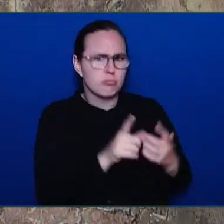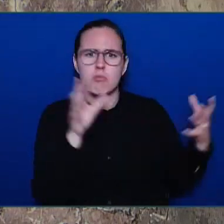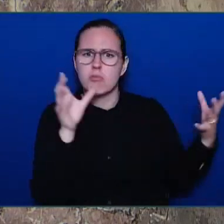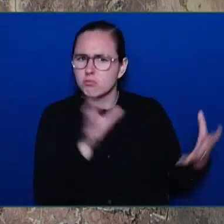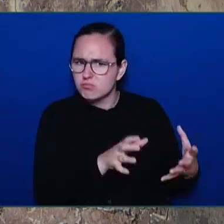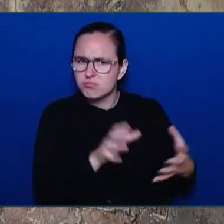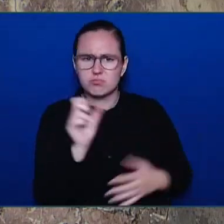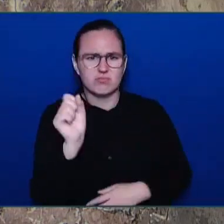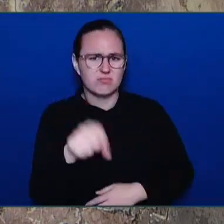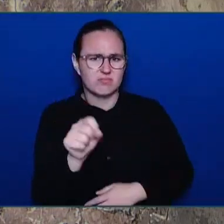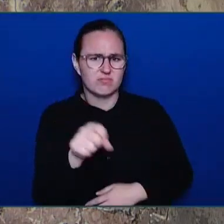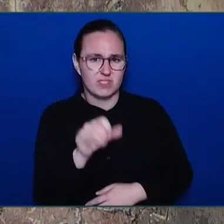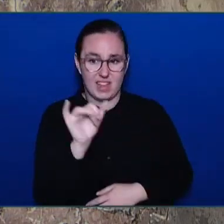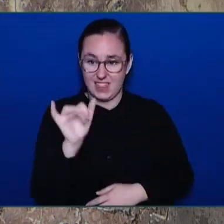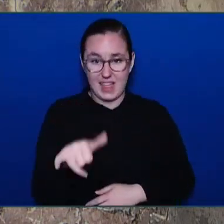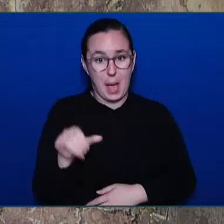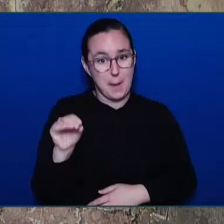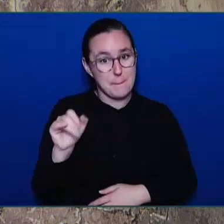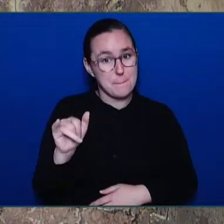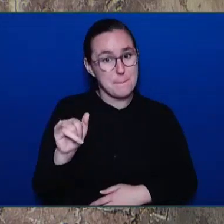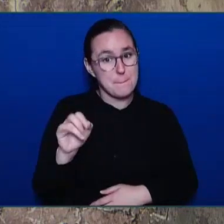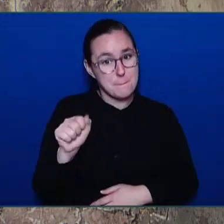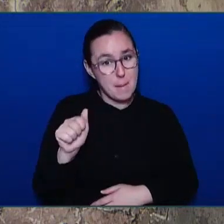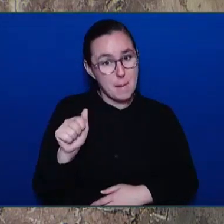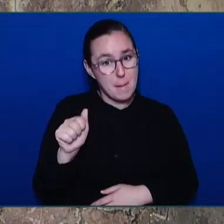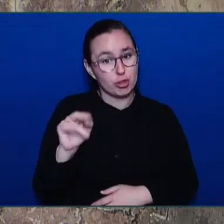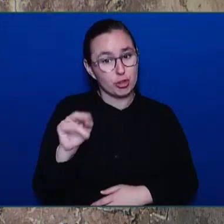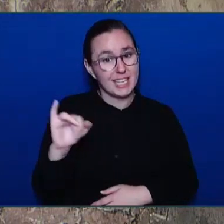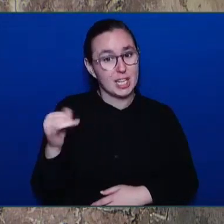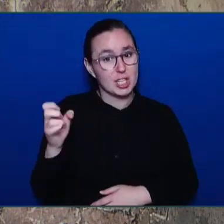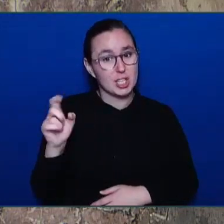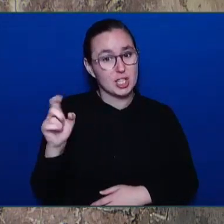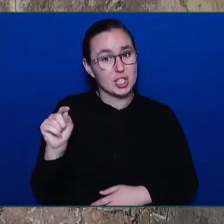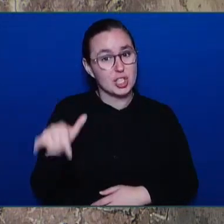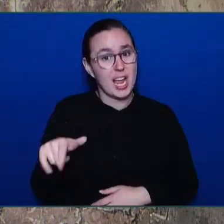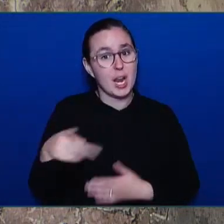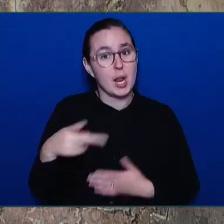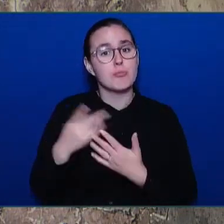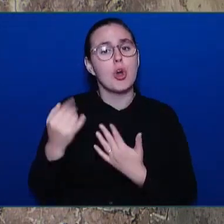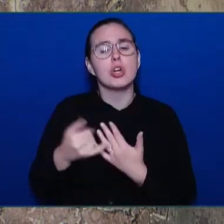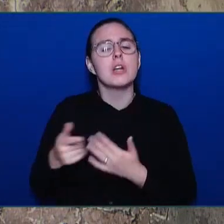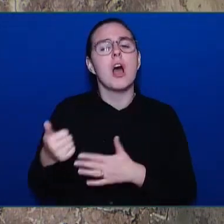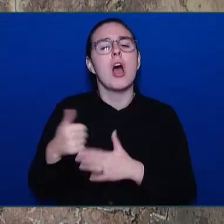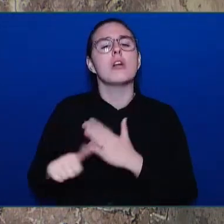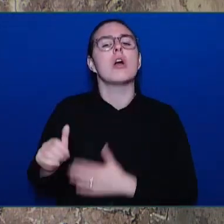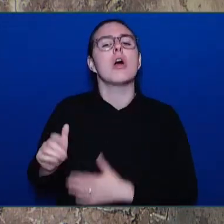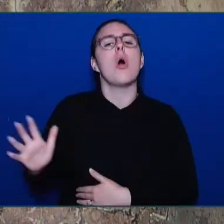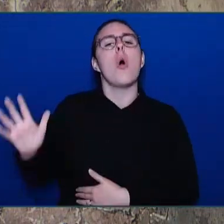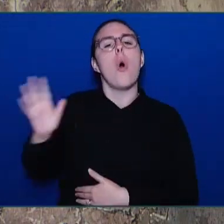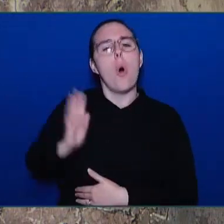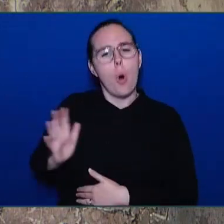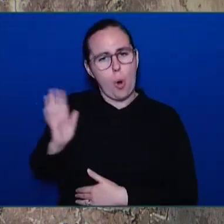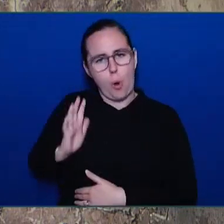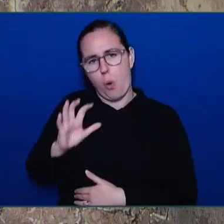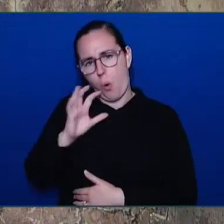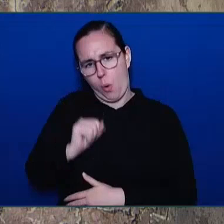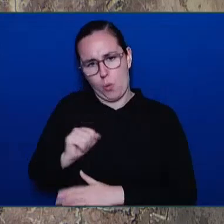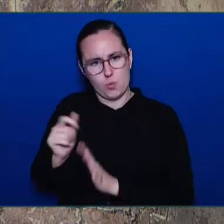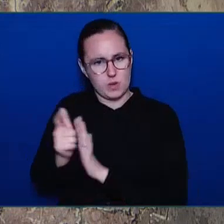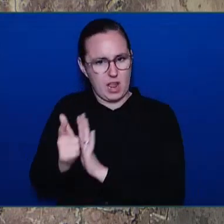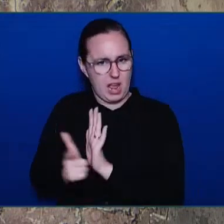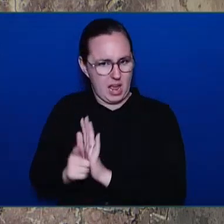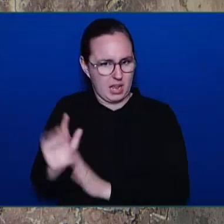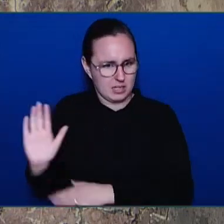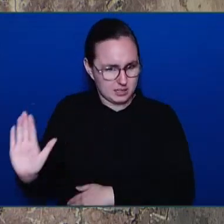Act, because that is our commitment in the new Act, because it is our commitment in the Declaration on the Rights of Indigenous